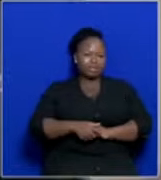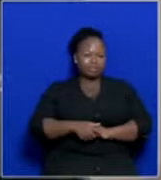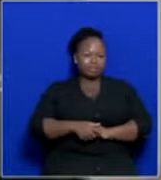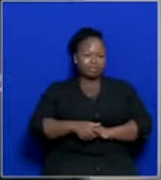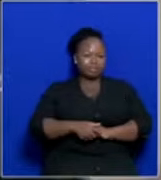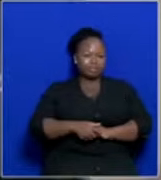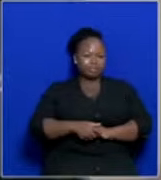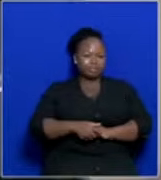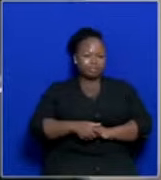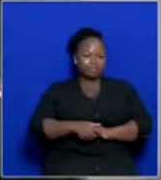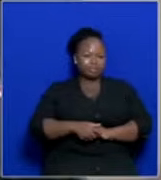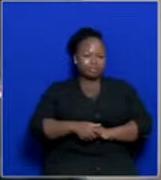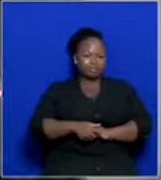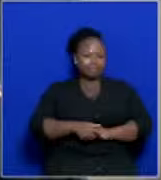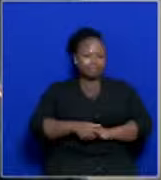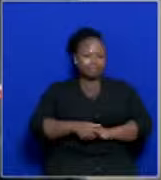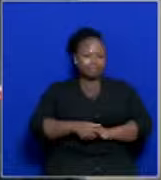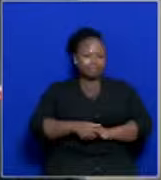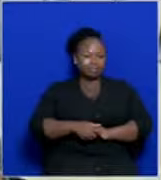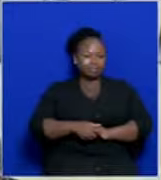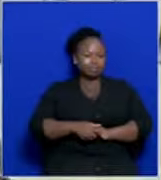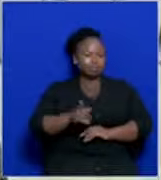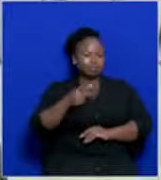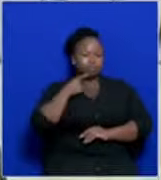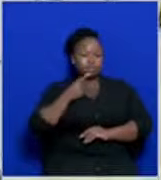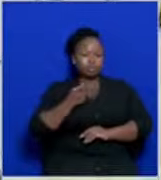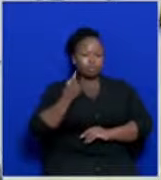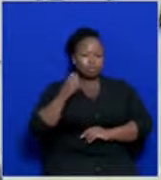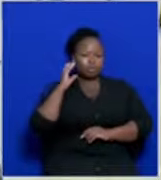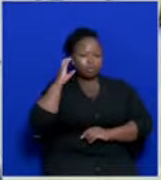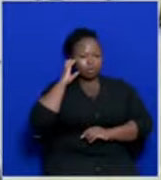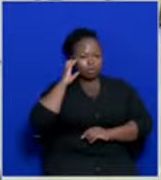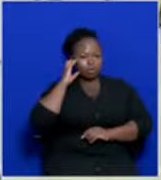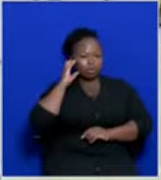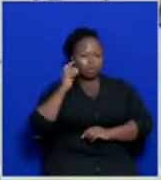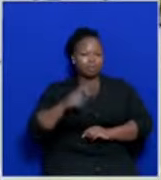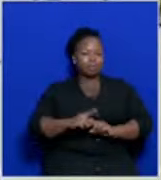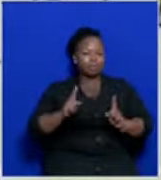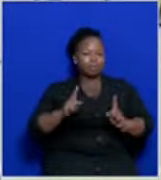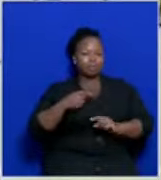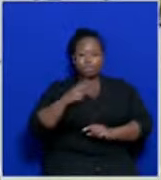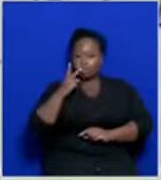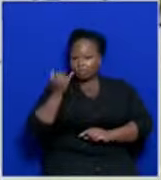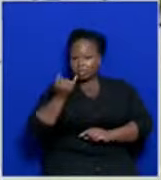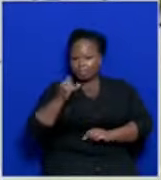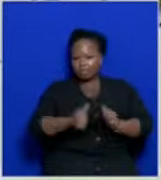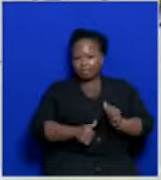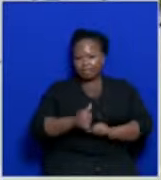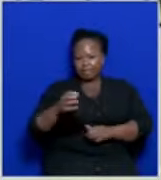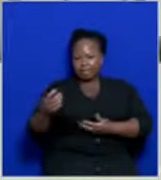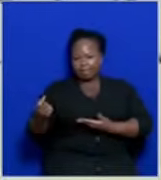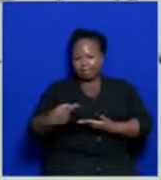You say that's on the one phone, and it would appear that the first message is from the 22nd of May,